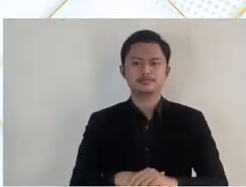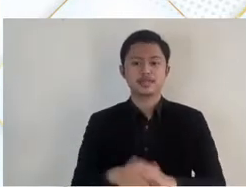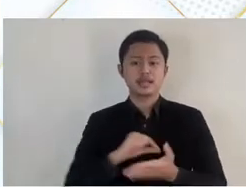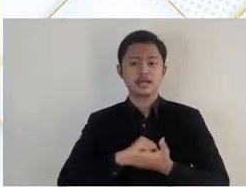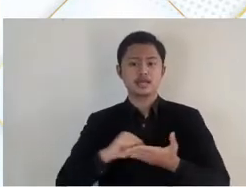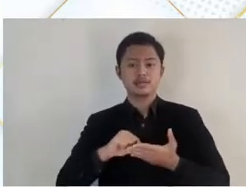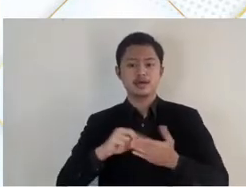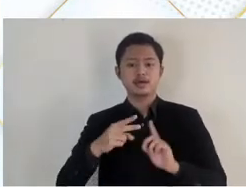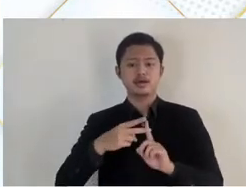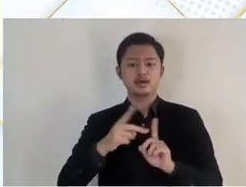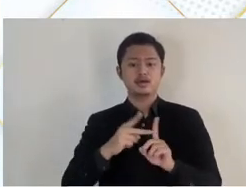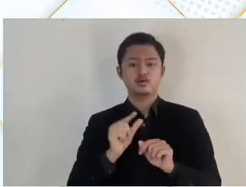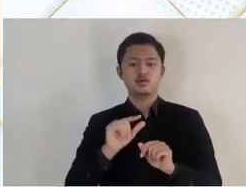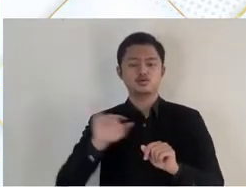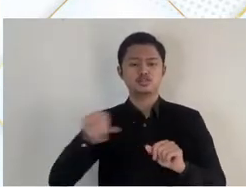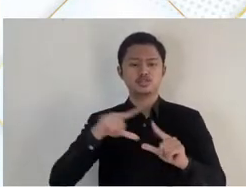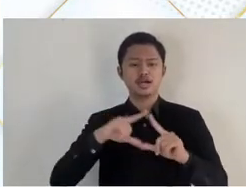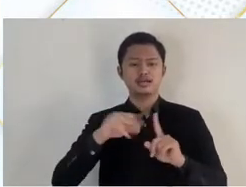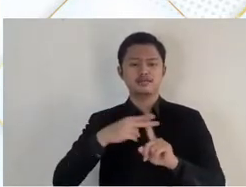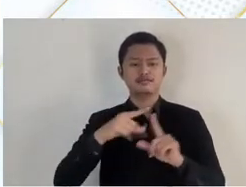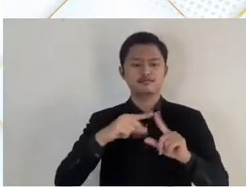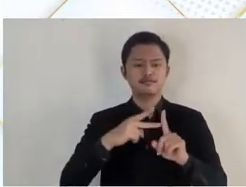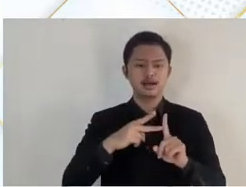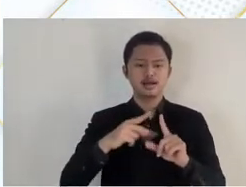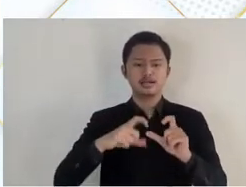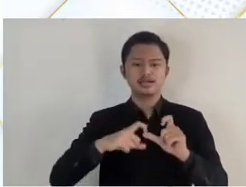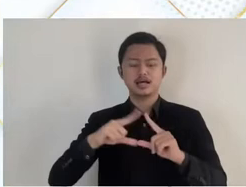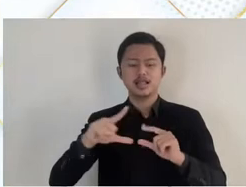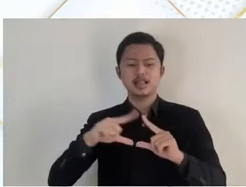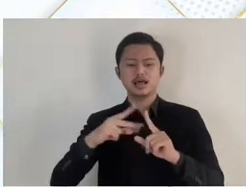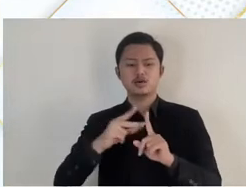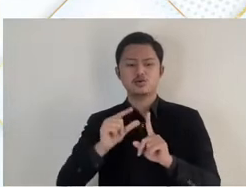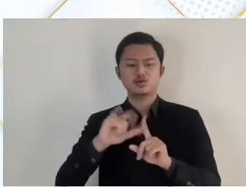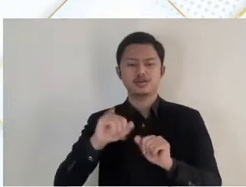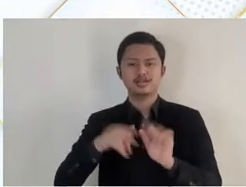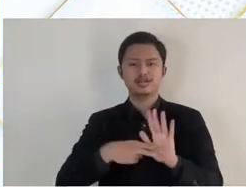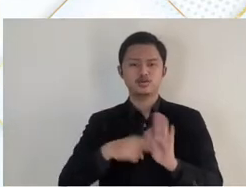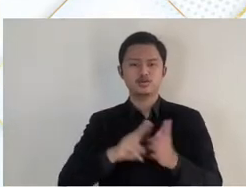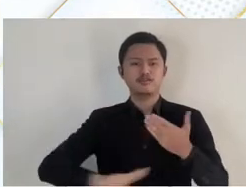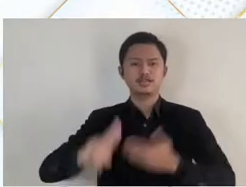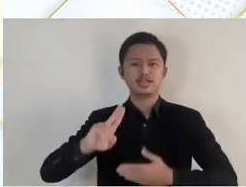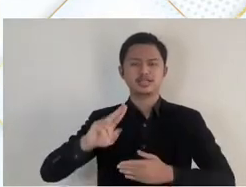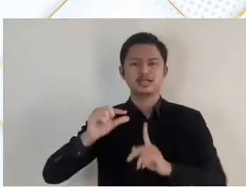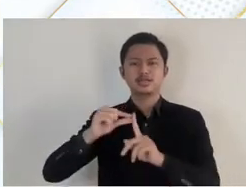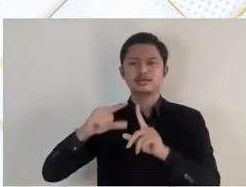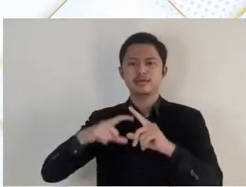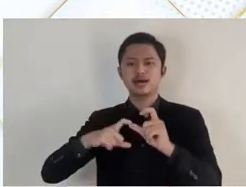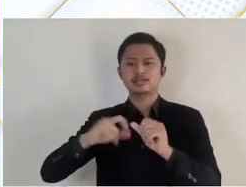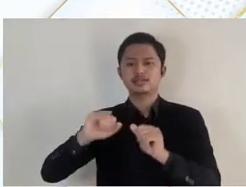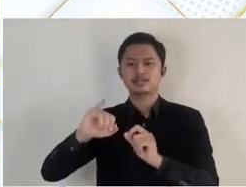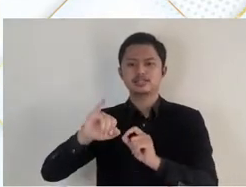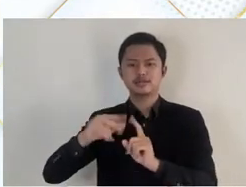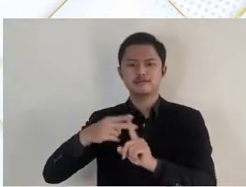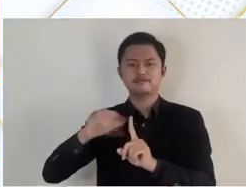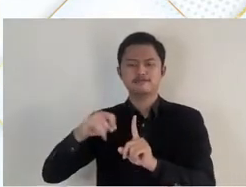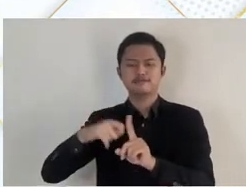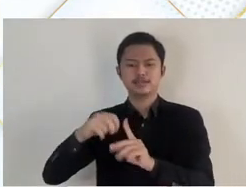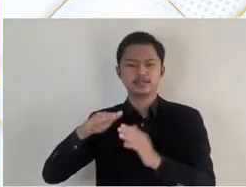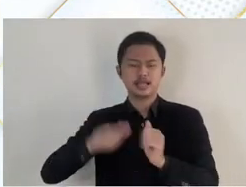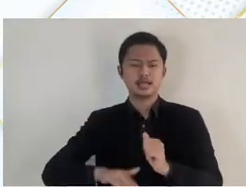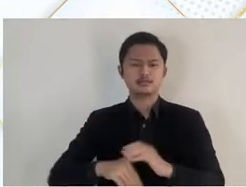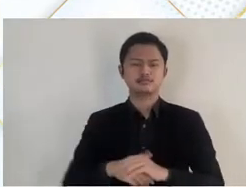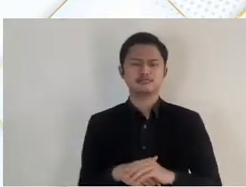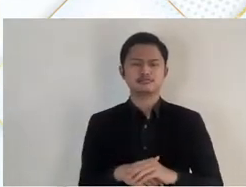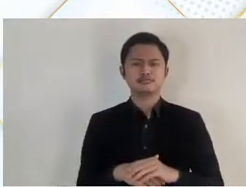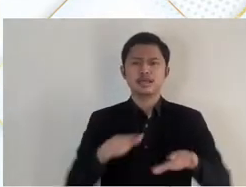Huzaifa Salahuddin from the University of South Pacific. What are some of the challenges faced in